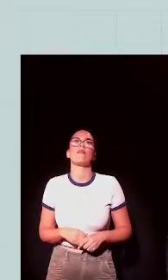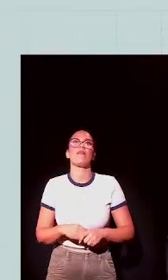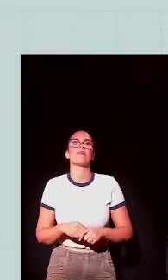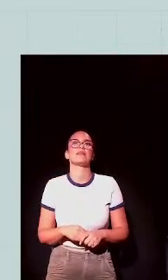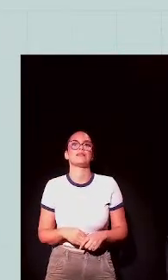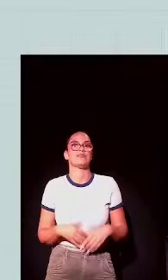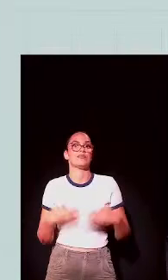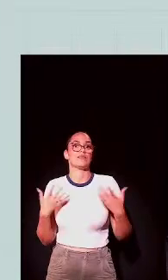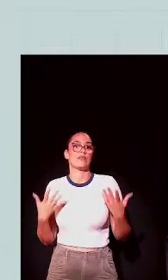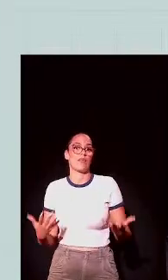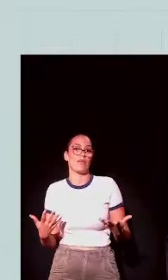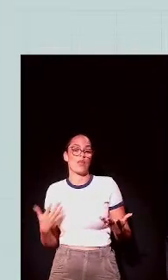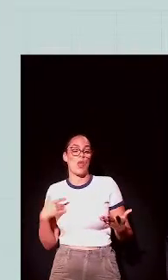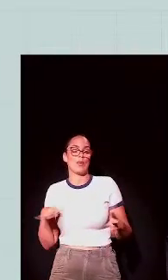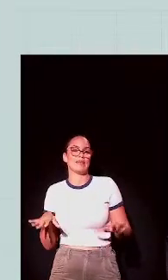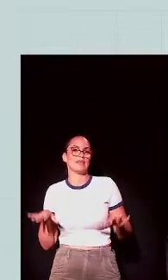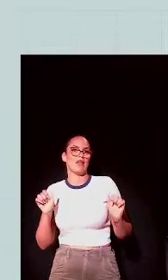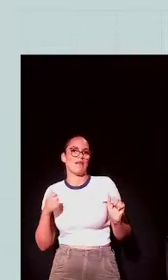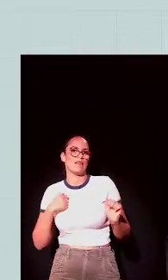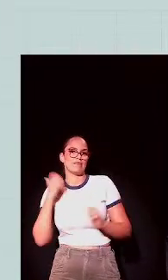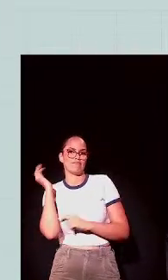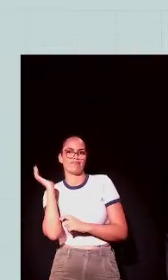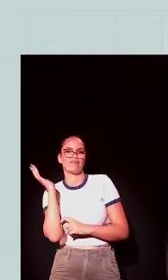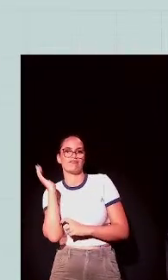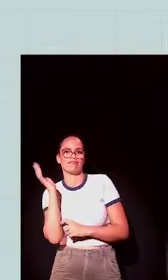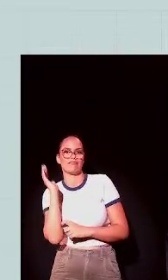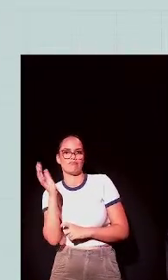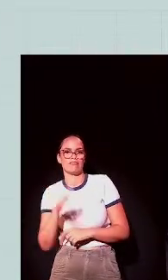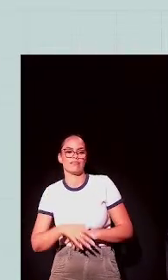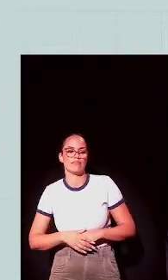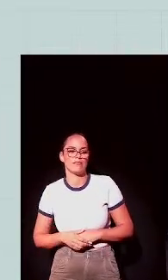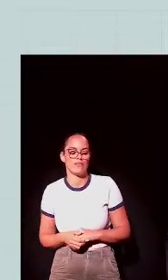further ado, I'm going to start.